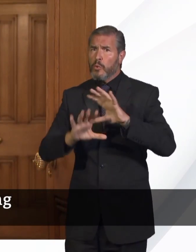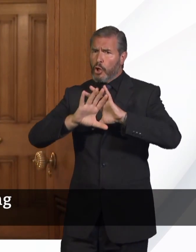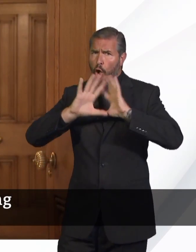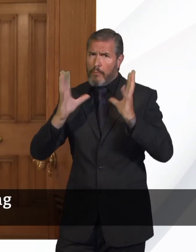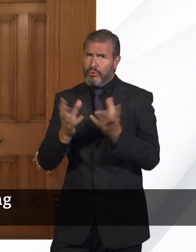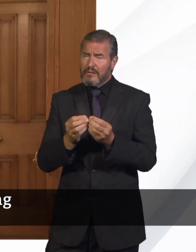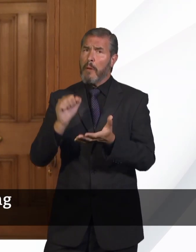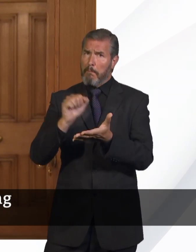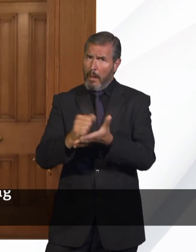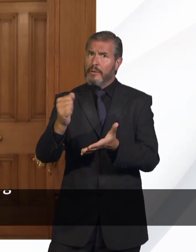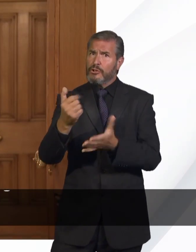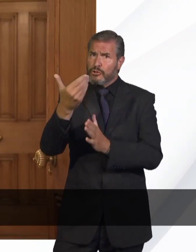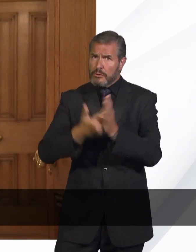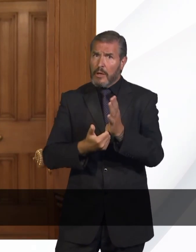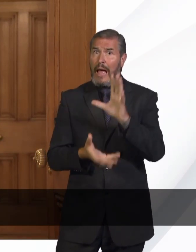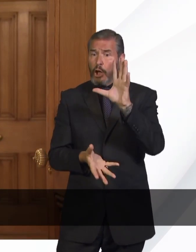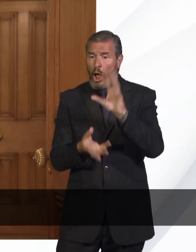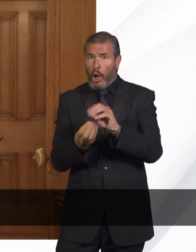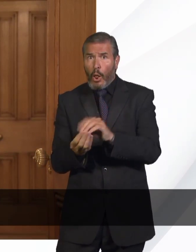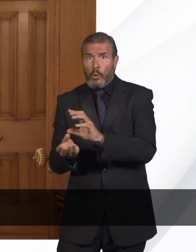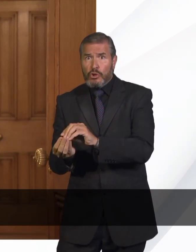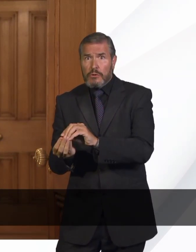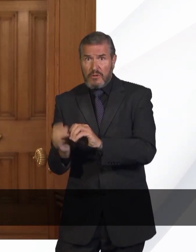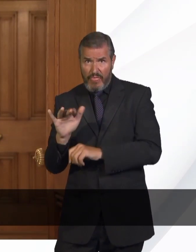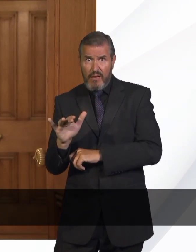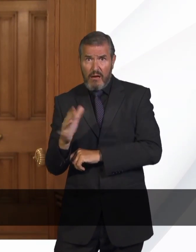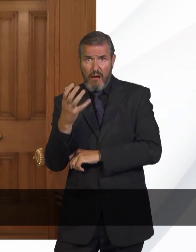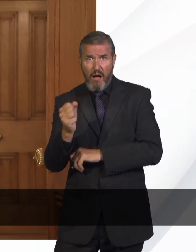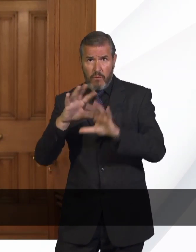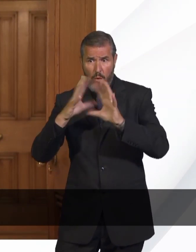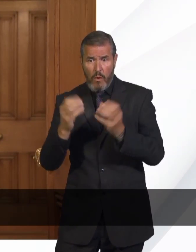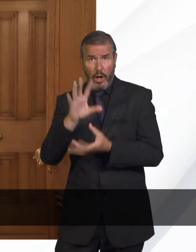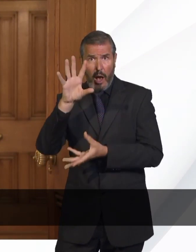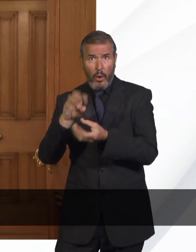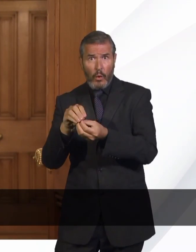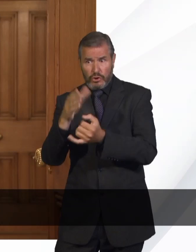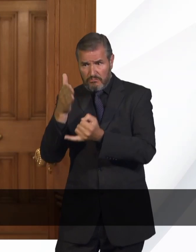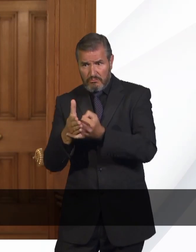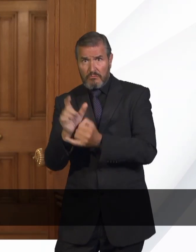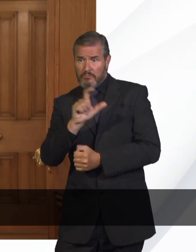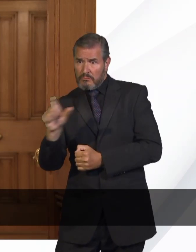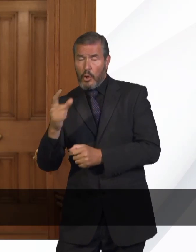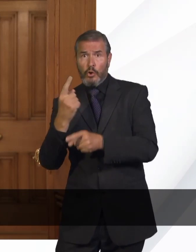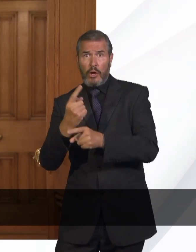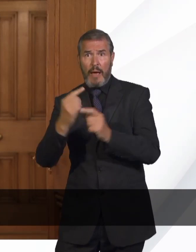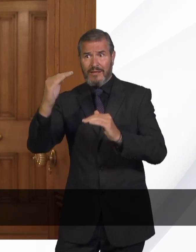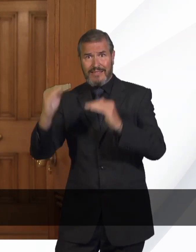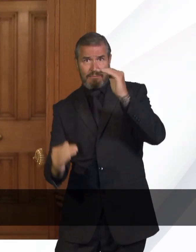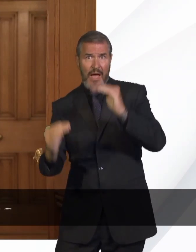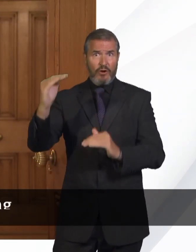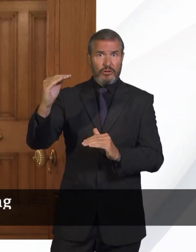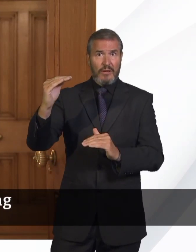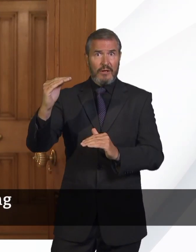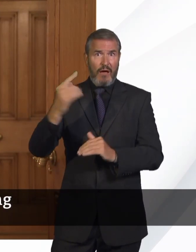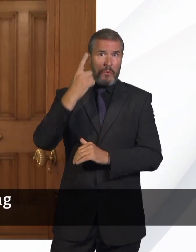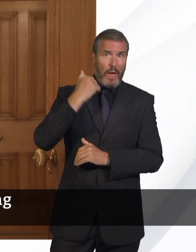comprehensive. It had a set of conclusions in it, and one of the conclusions in terms of the disparities issue was